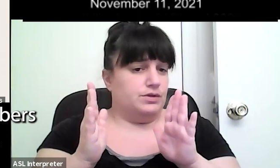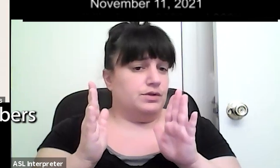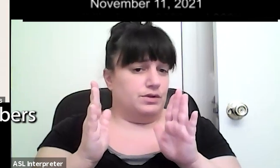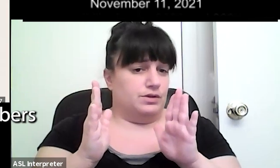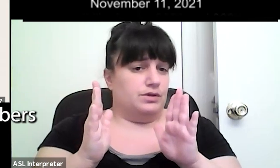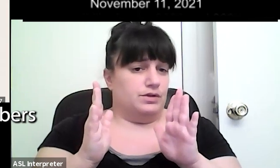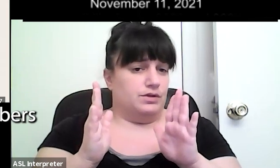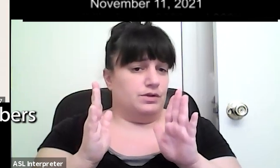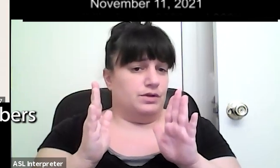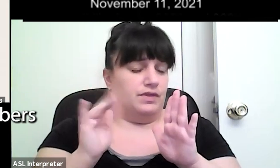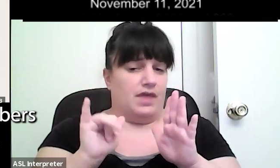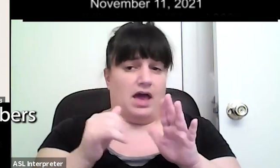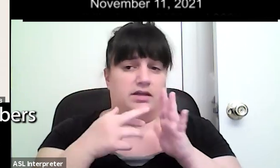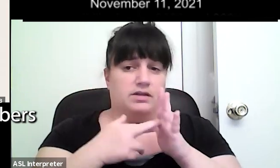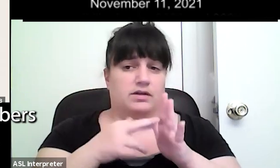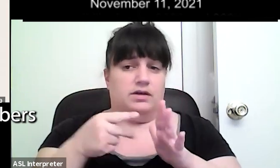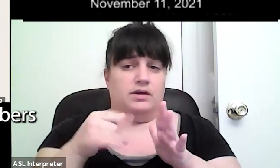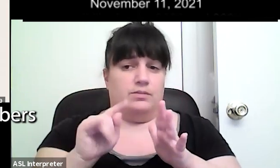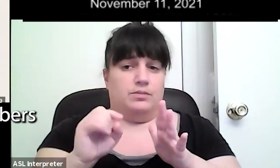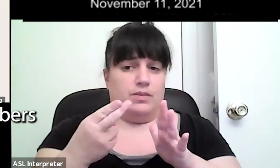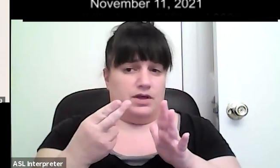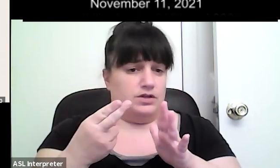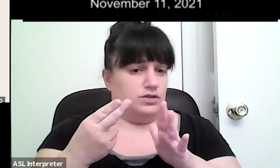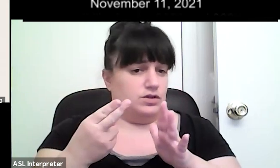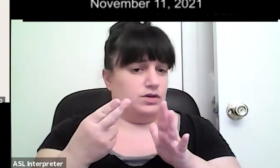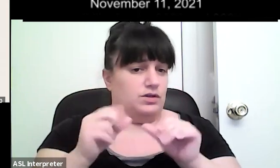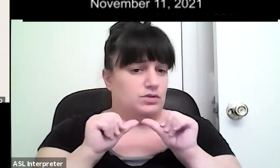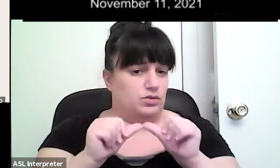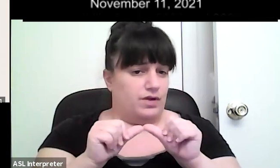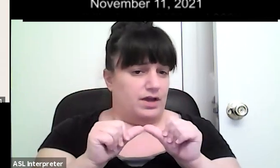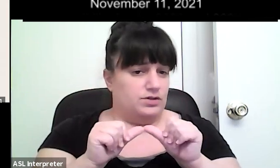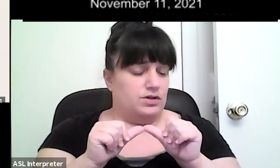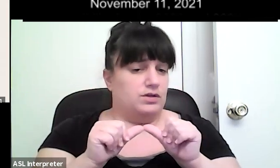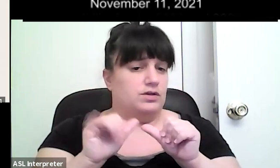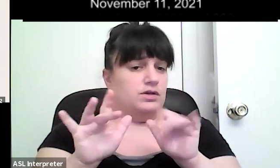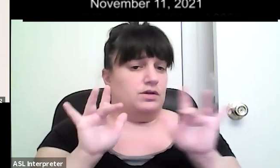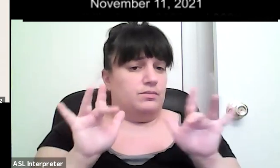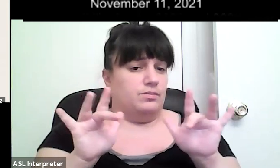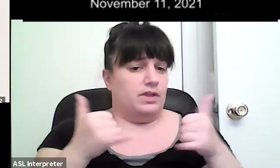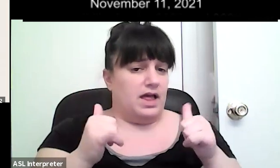the pitch, and then there are a bunch of numbers that determines the duration. And if you hit play,